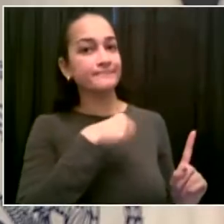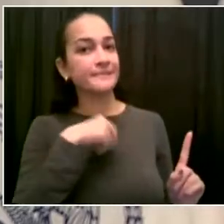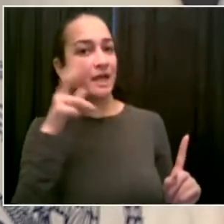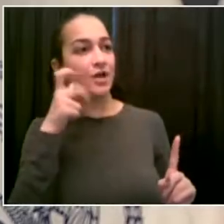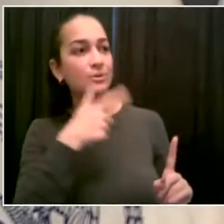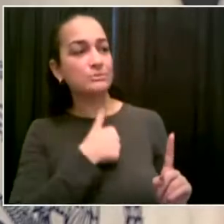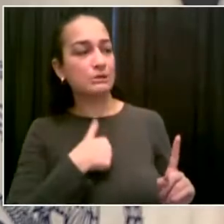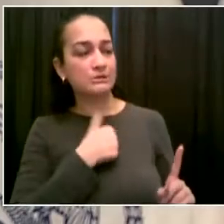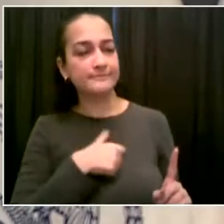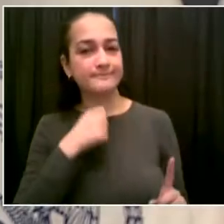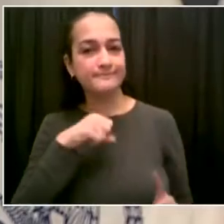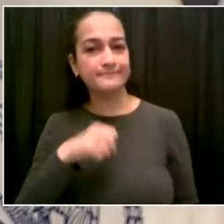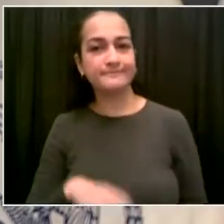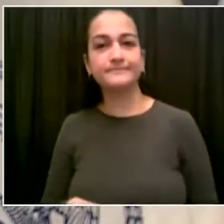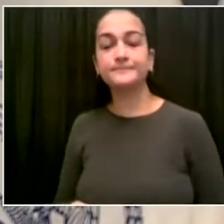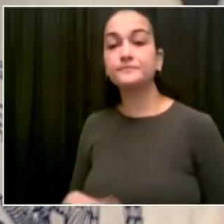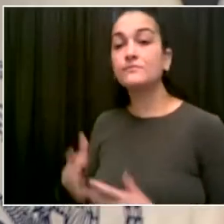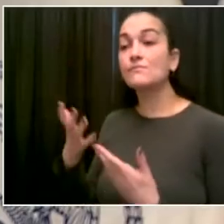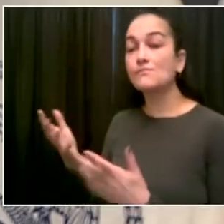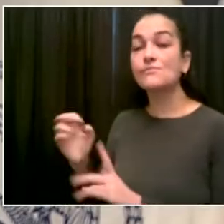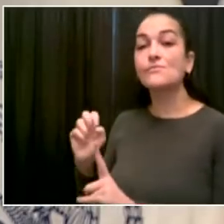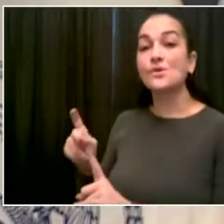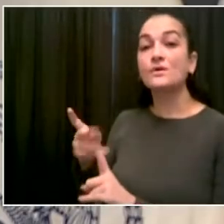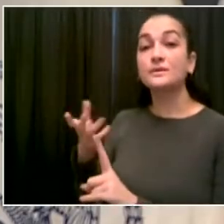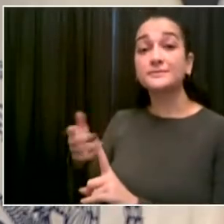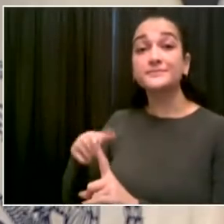going to say, we've tried to help them in a variety of ways,